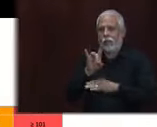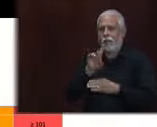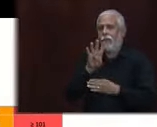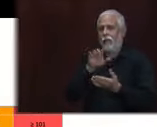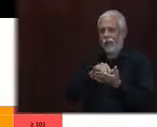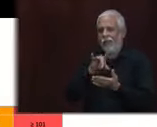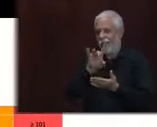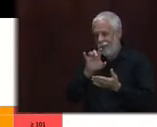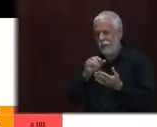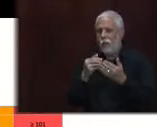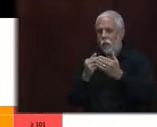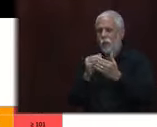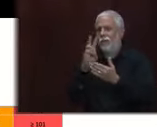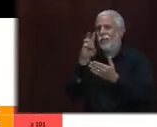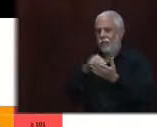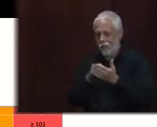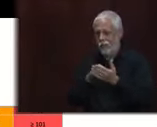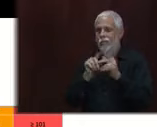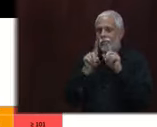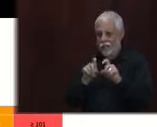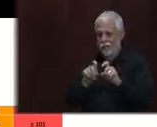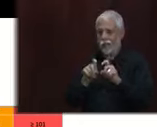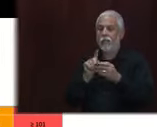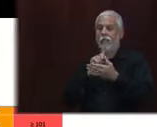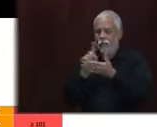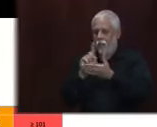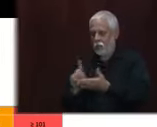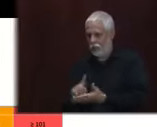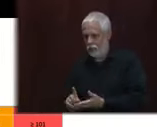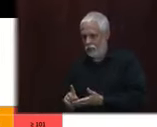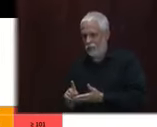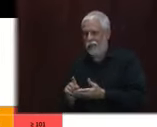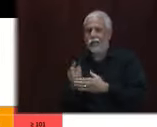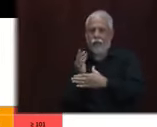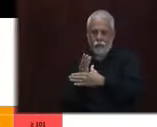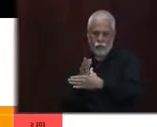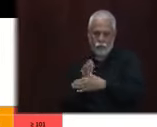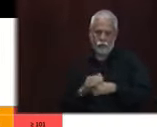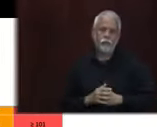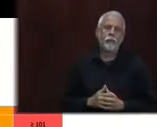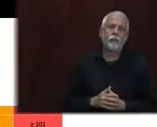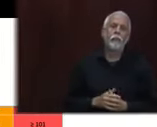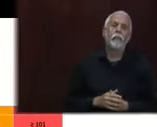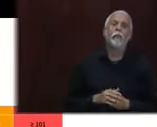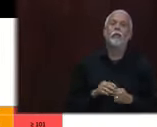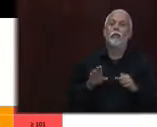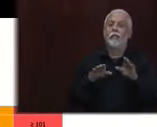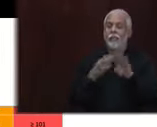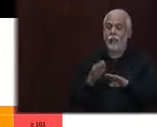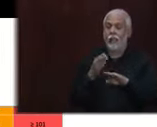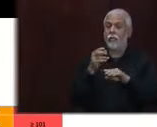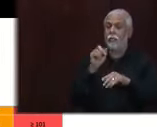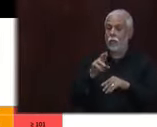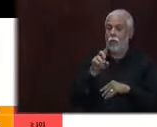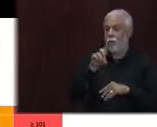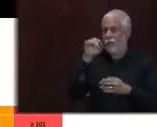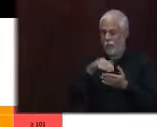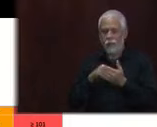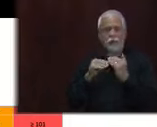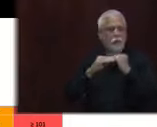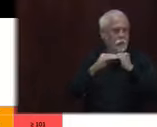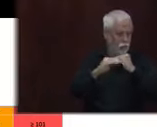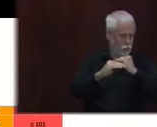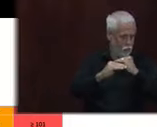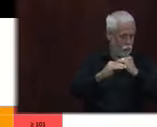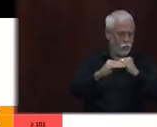5,800, getting closer to 6,000 tests per week on average. The deaths per 100,000 remains